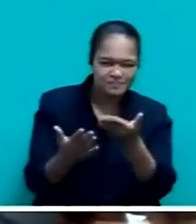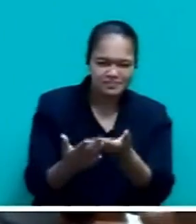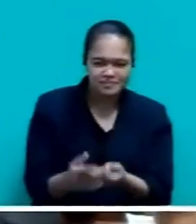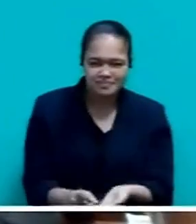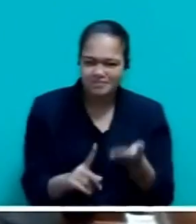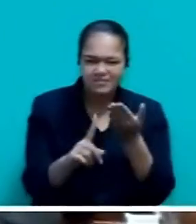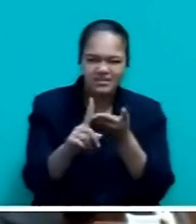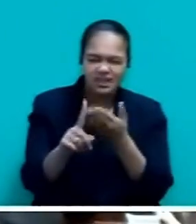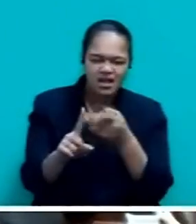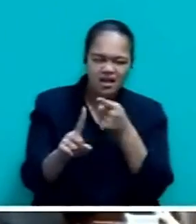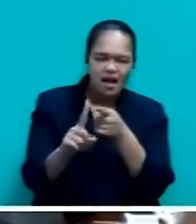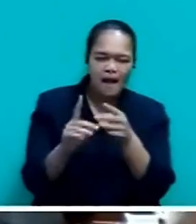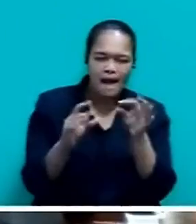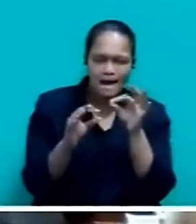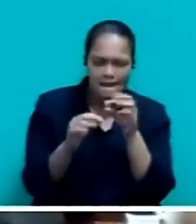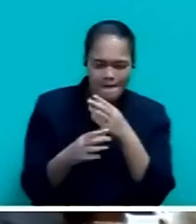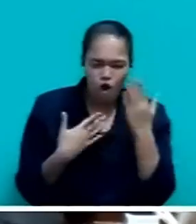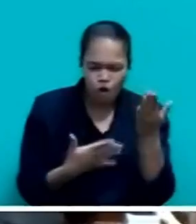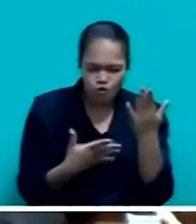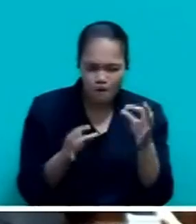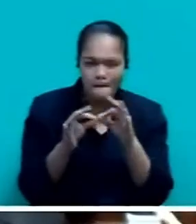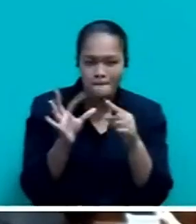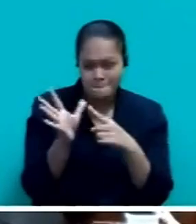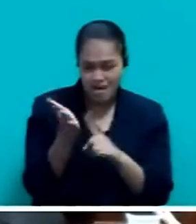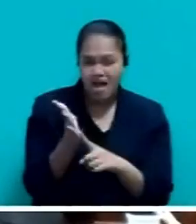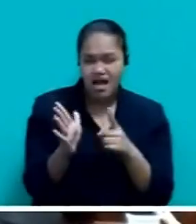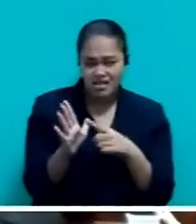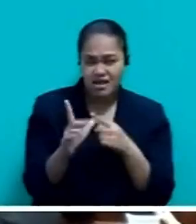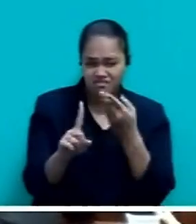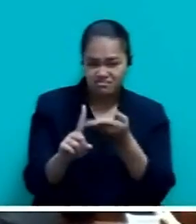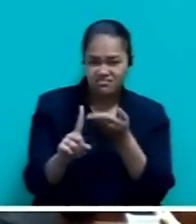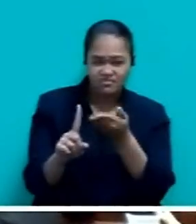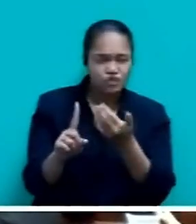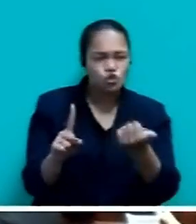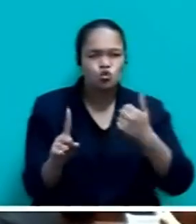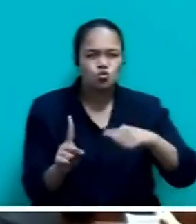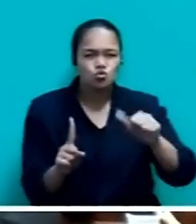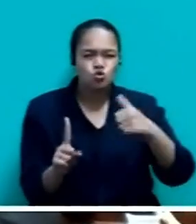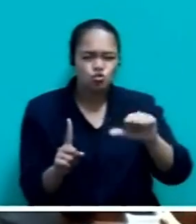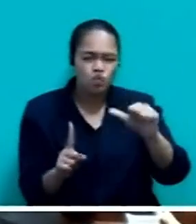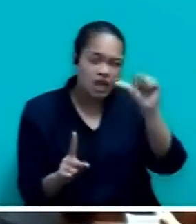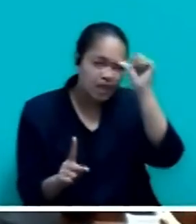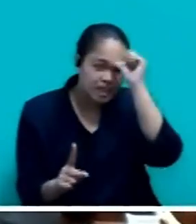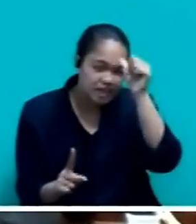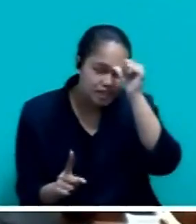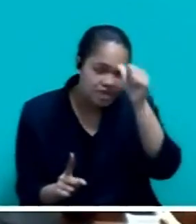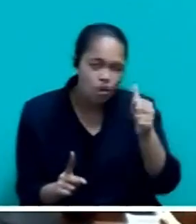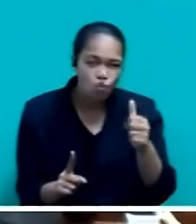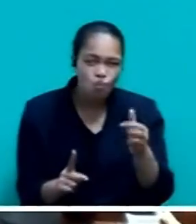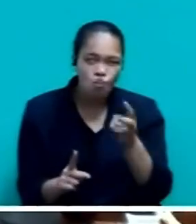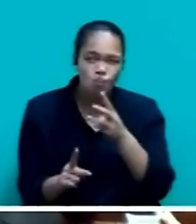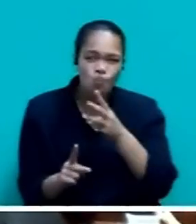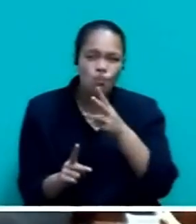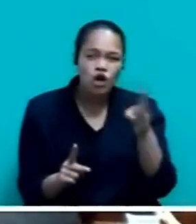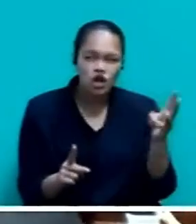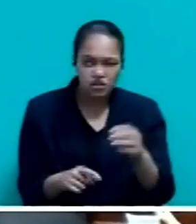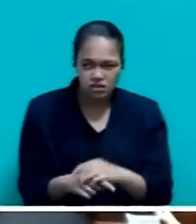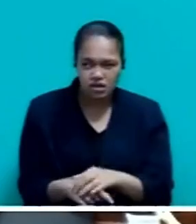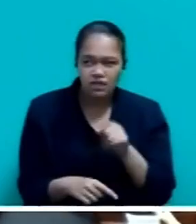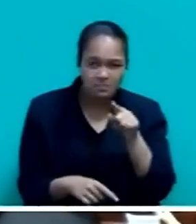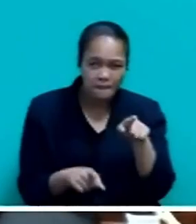he shows, you see, he's using a Hindi word. He's saying taulo, which